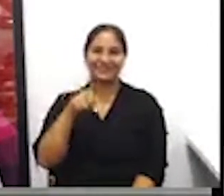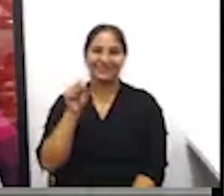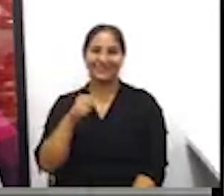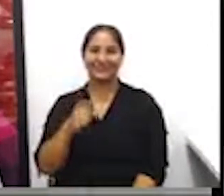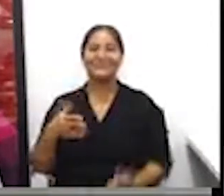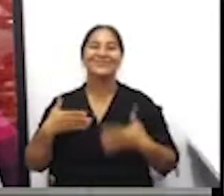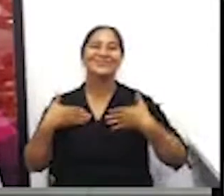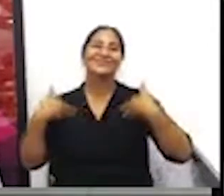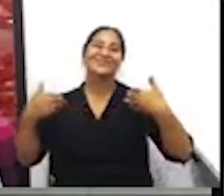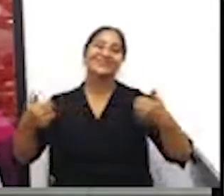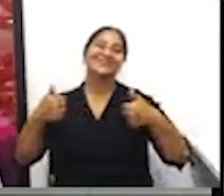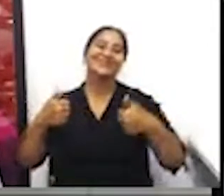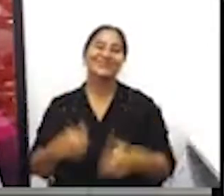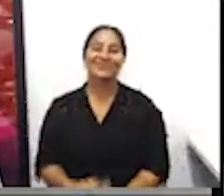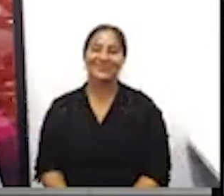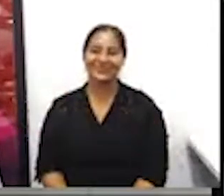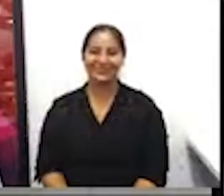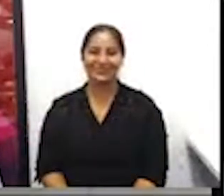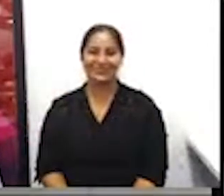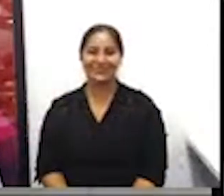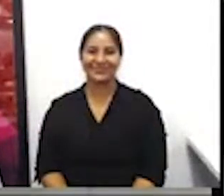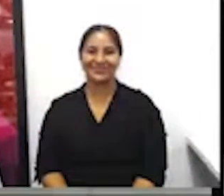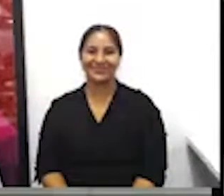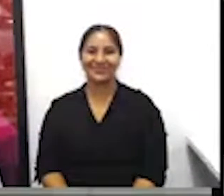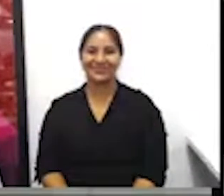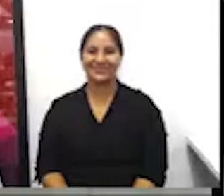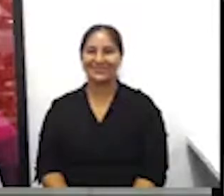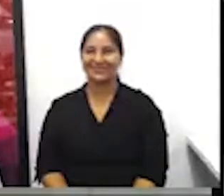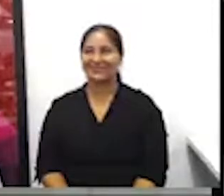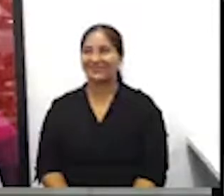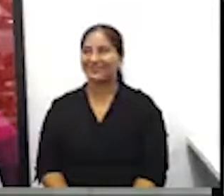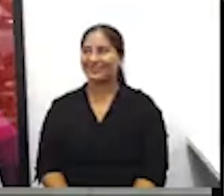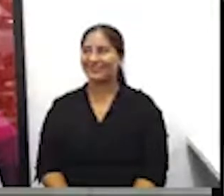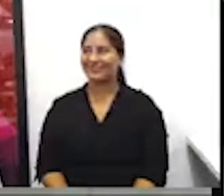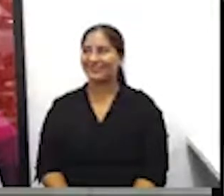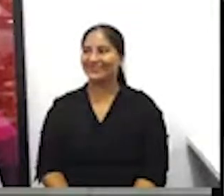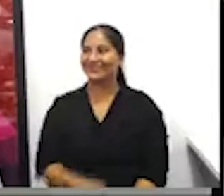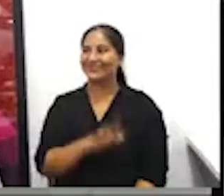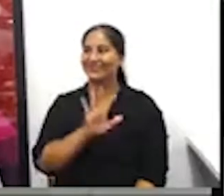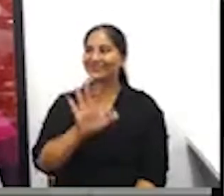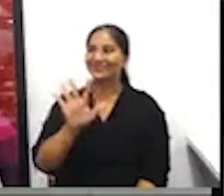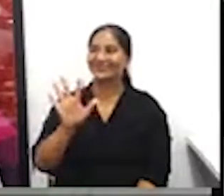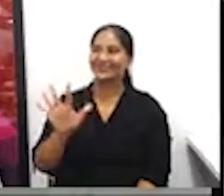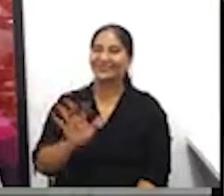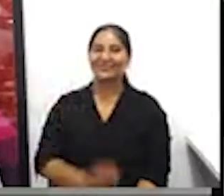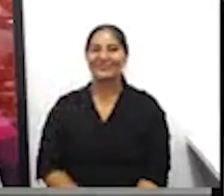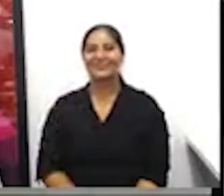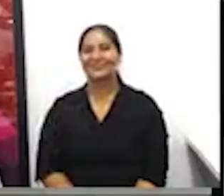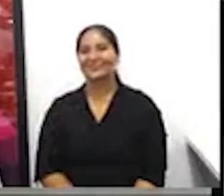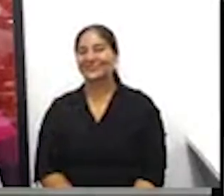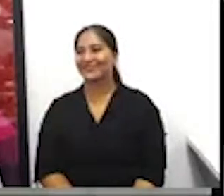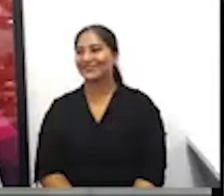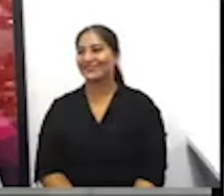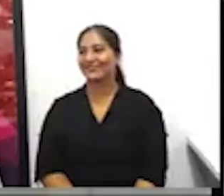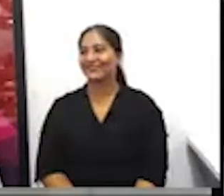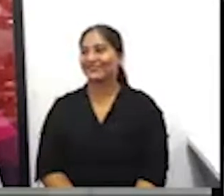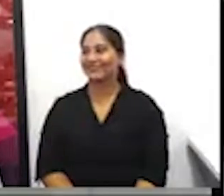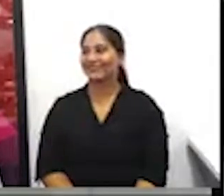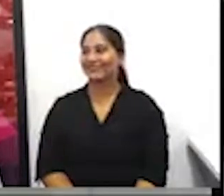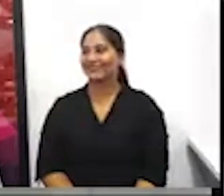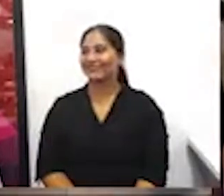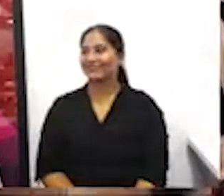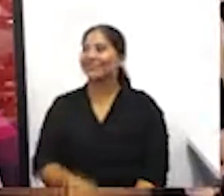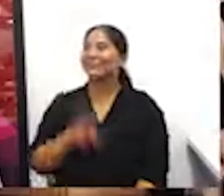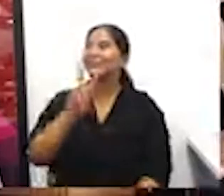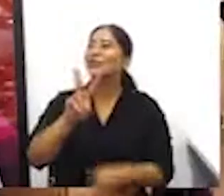So let me ask, if somebody has a microphone, somebody have a microphone? Okay, there are two people back here who work with me every